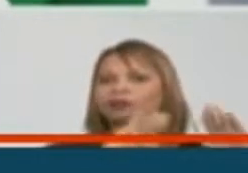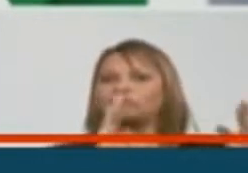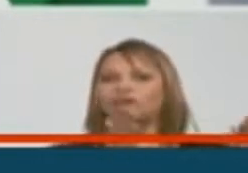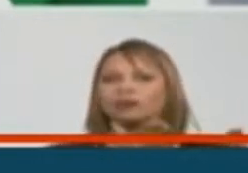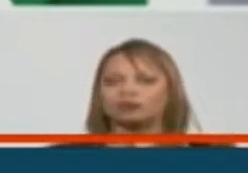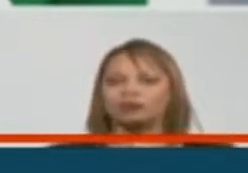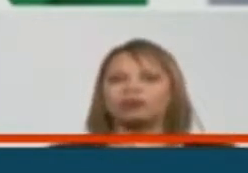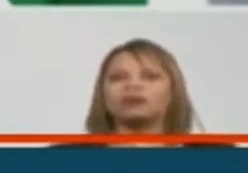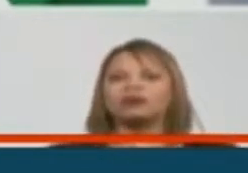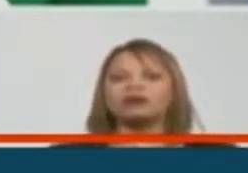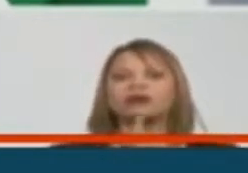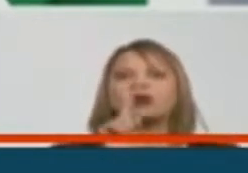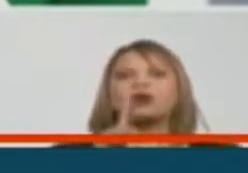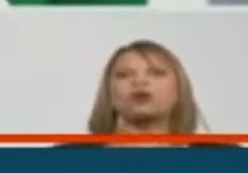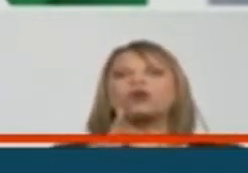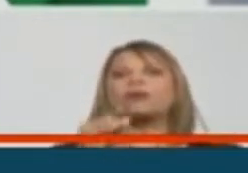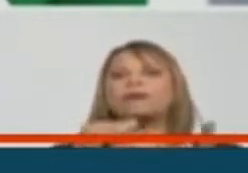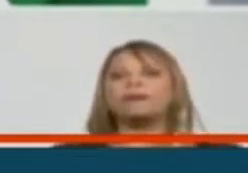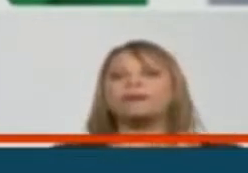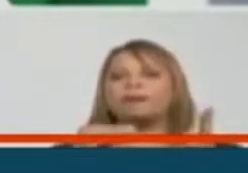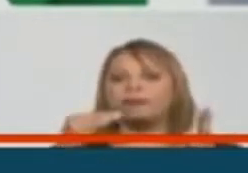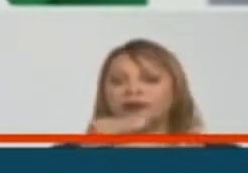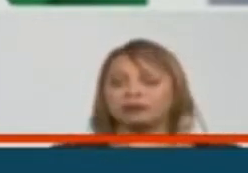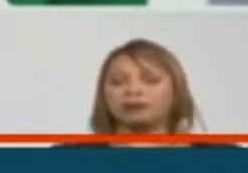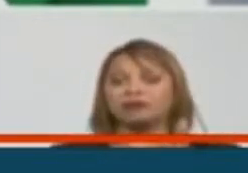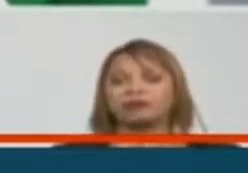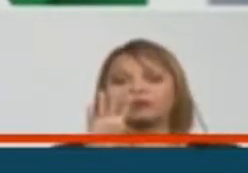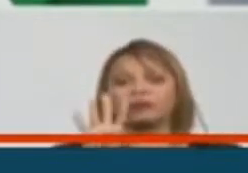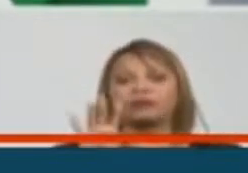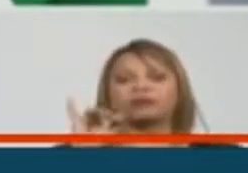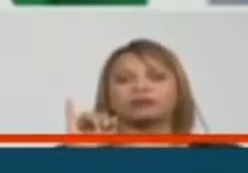1,462,068 samples tested. And of these,